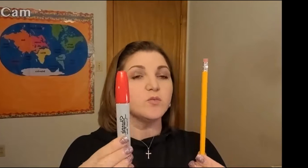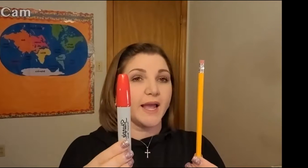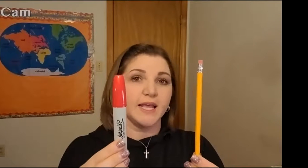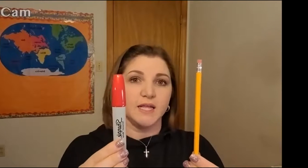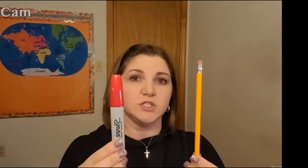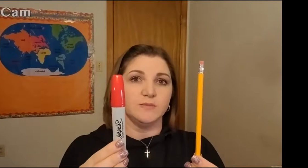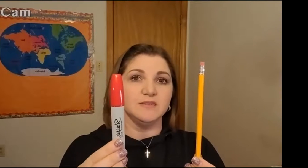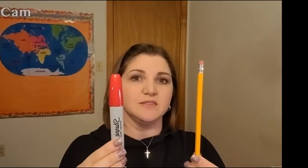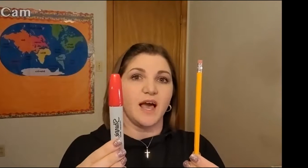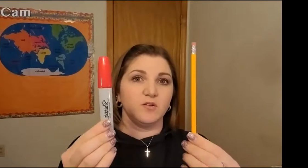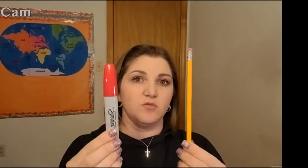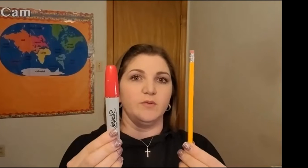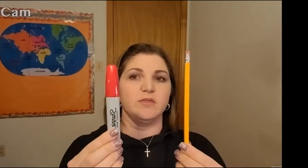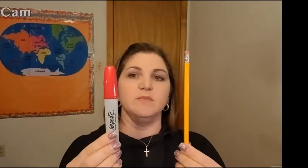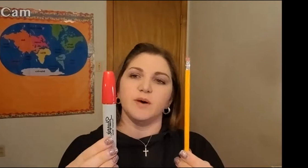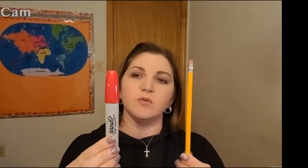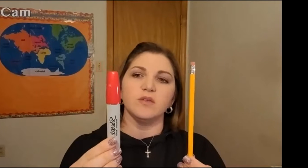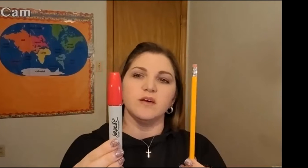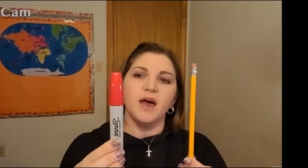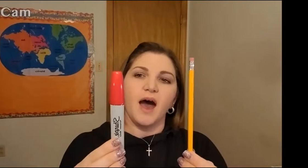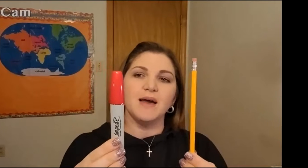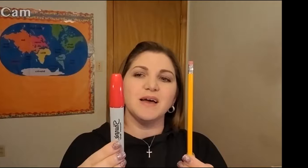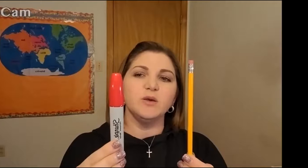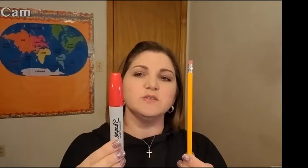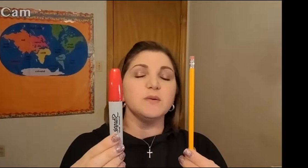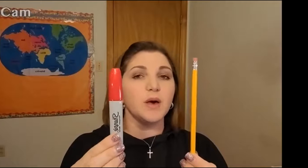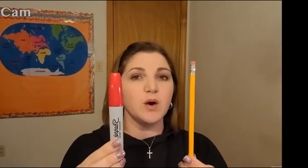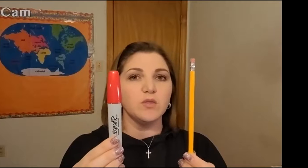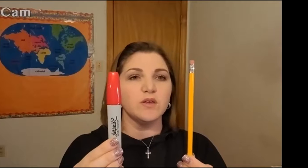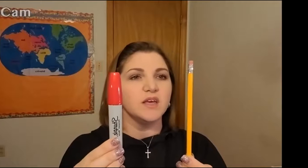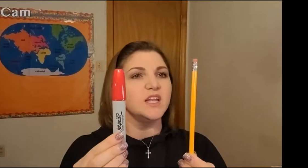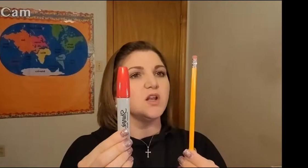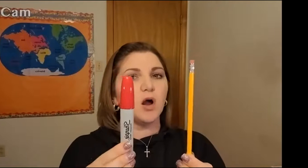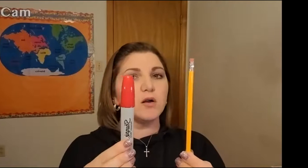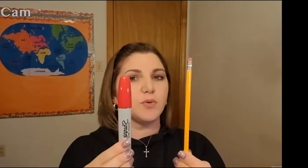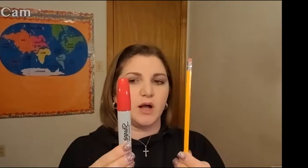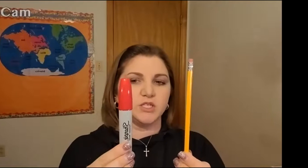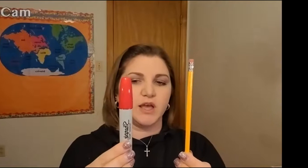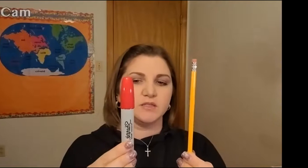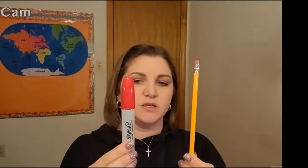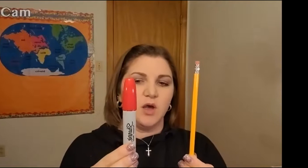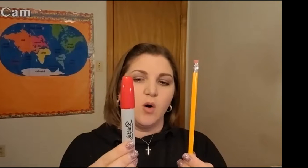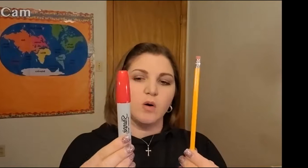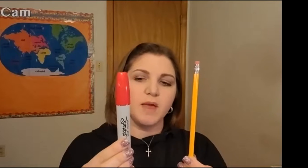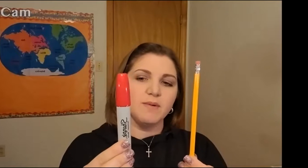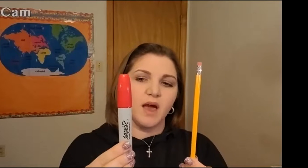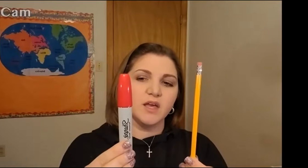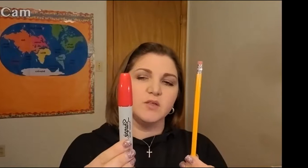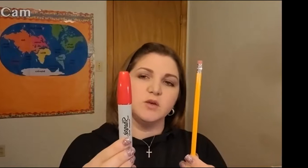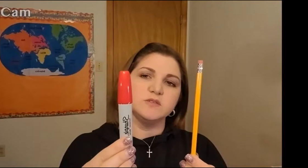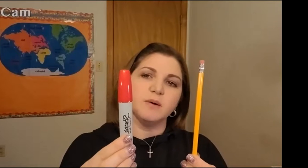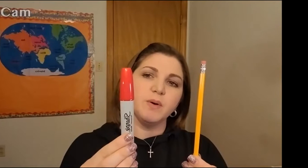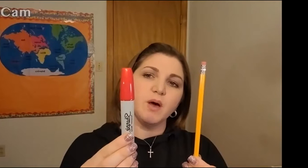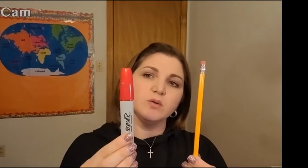both writing instruments. I can write with them both. I might use them both in an art project, or maybe I